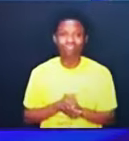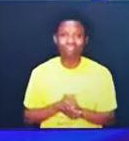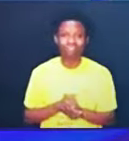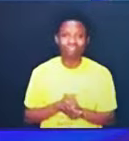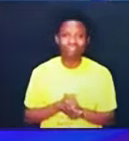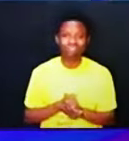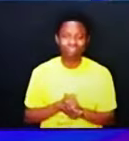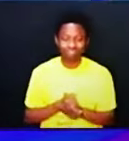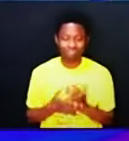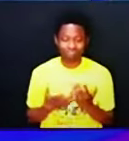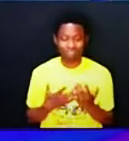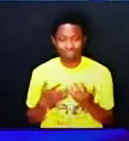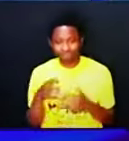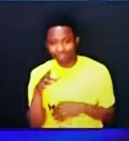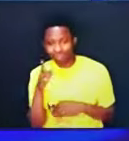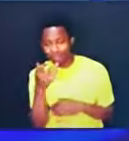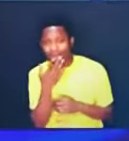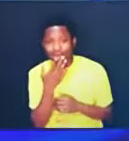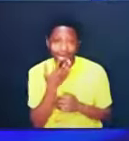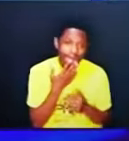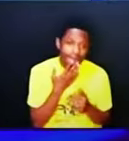me ask